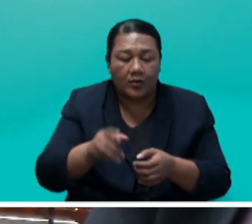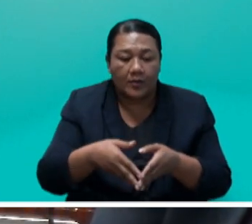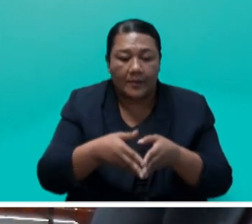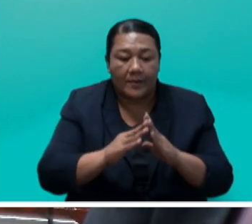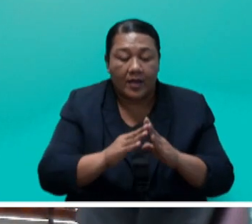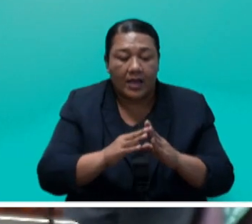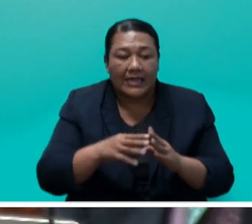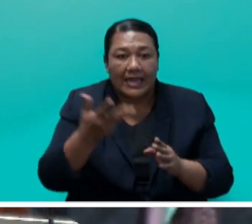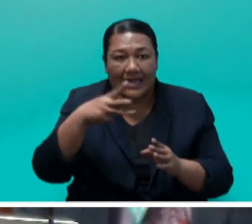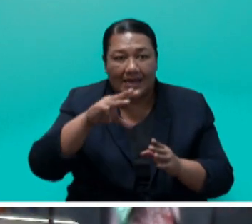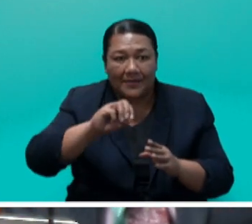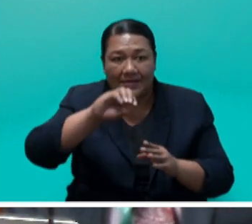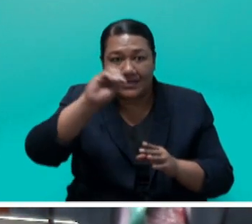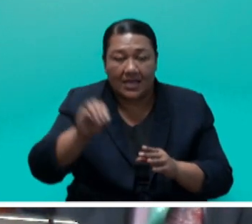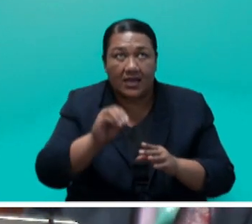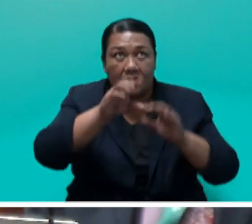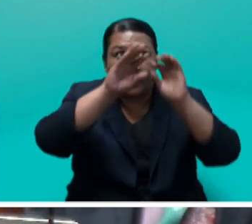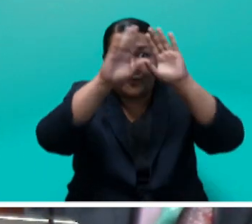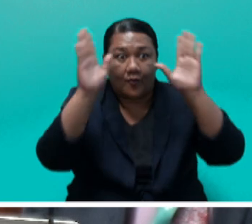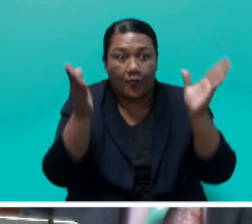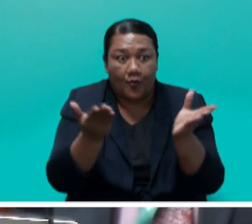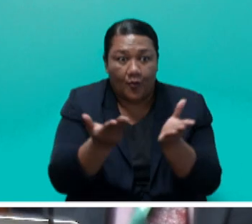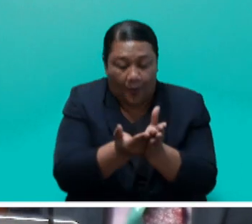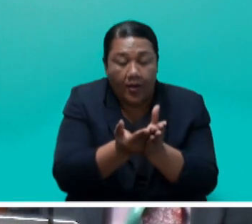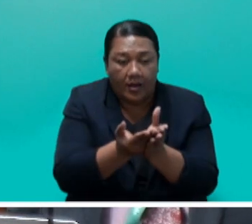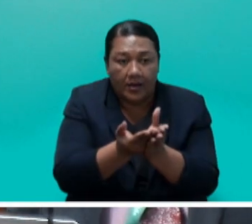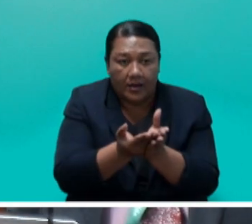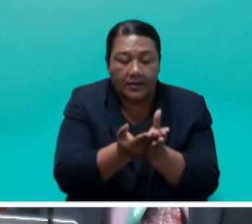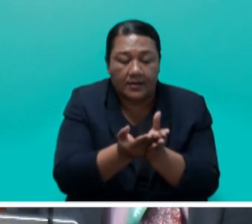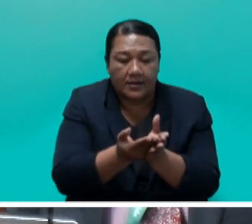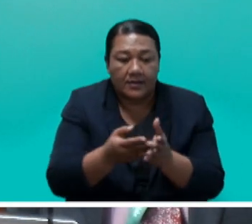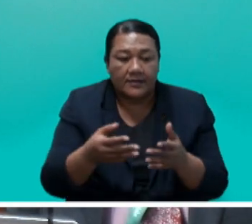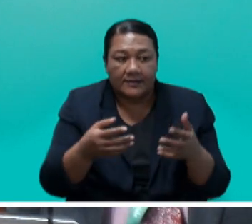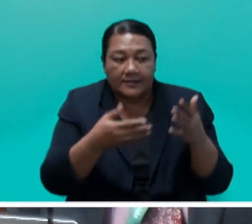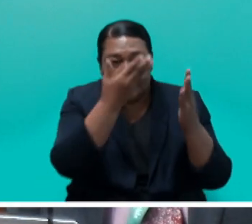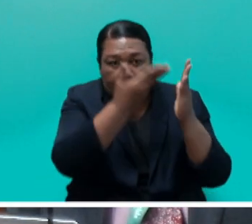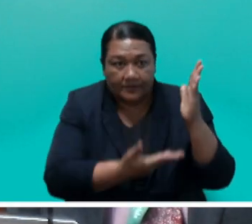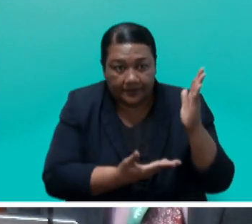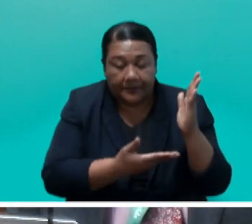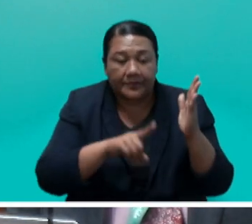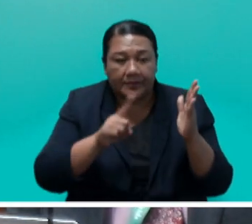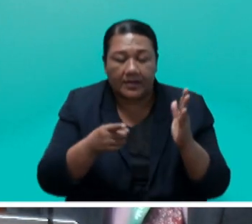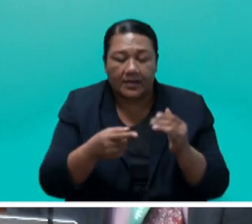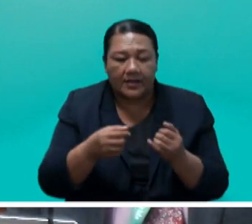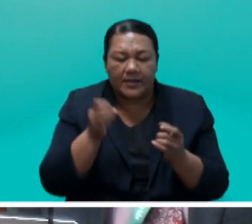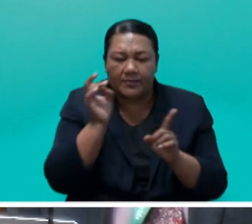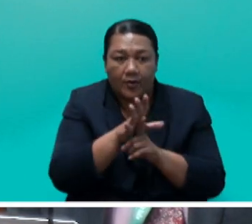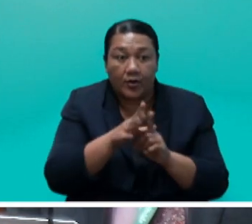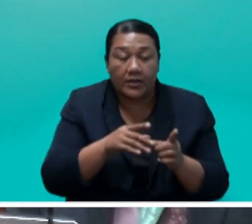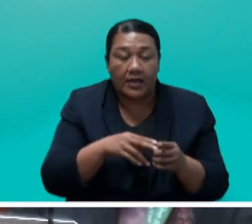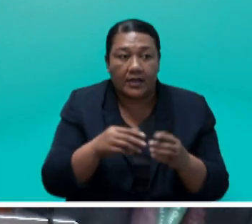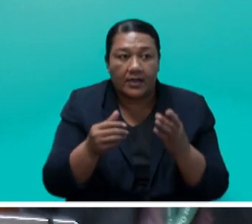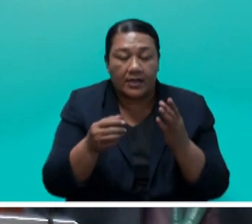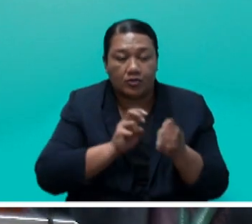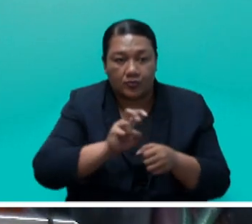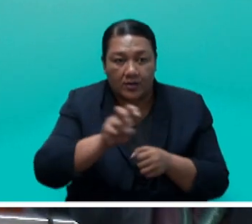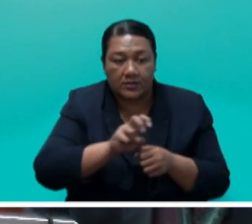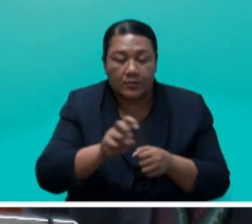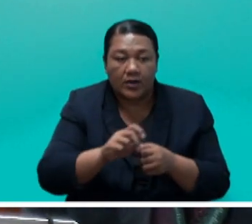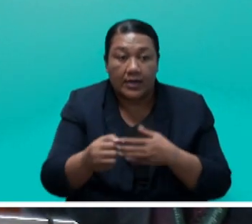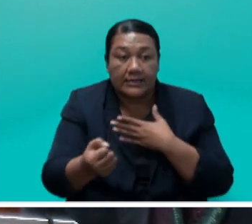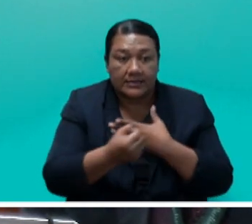commodities, making it not only the most cost-effective option for international import and export, but also the safest